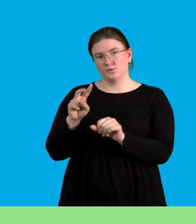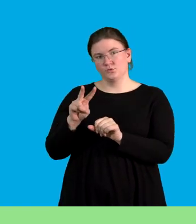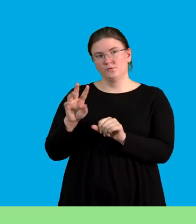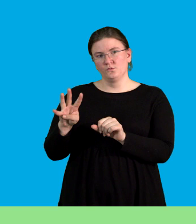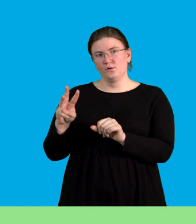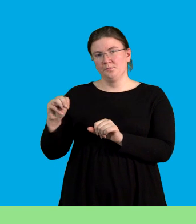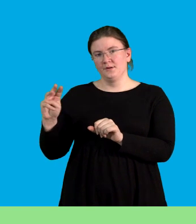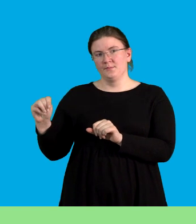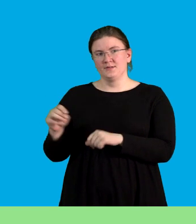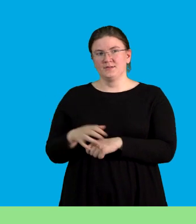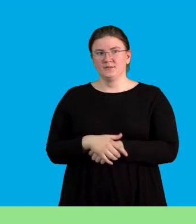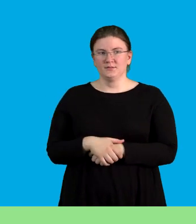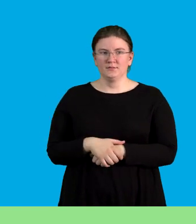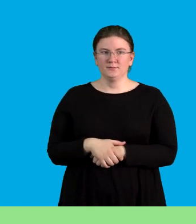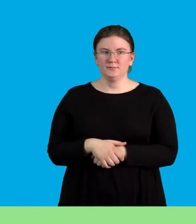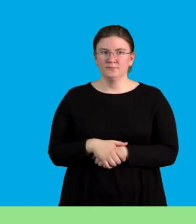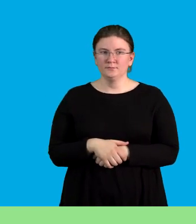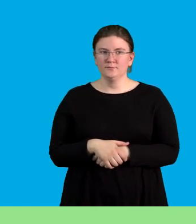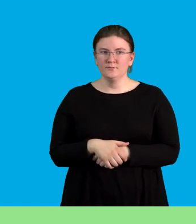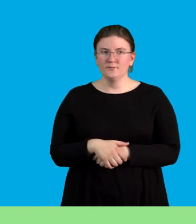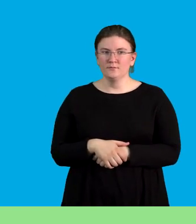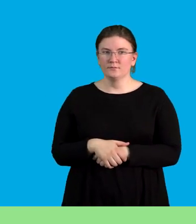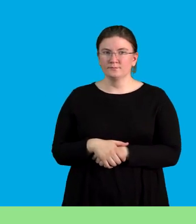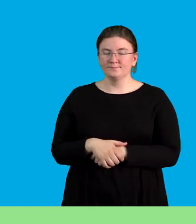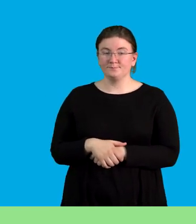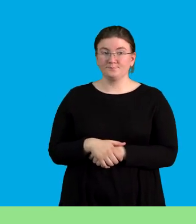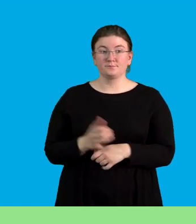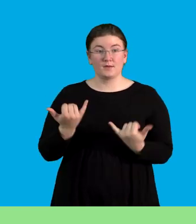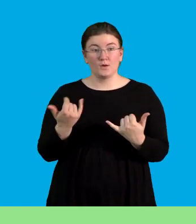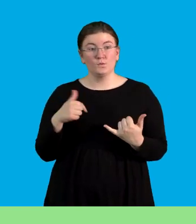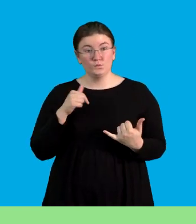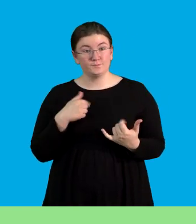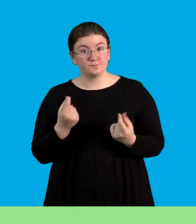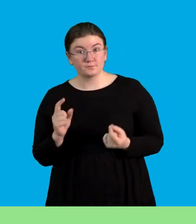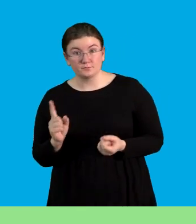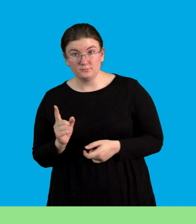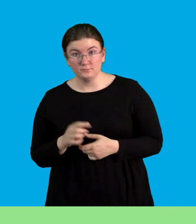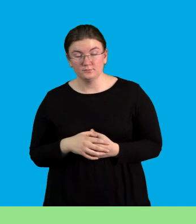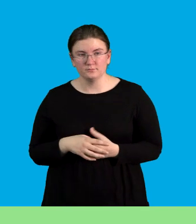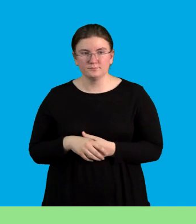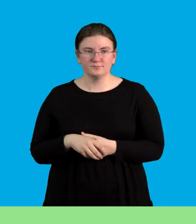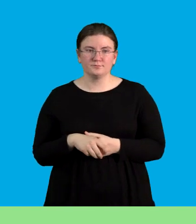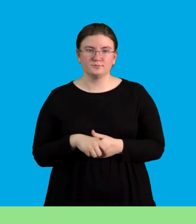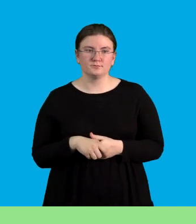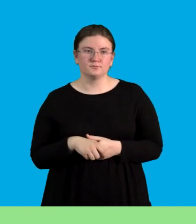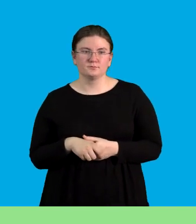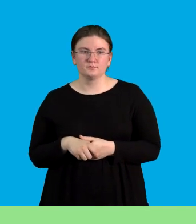and that length is 24 millimeters. So now what we are supposed to do is